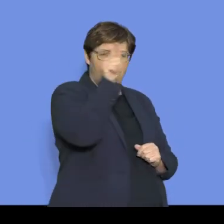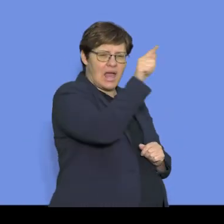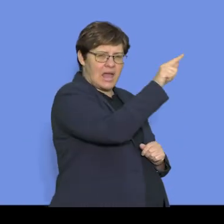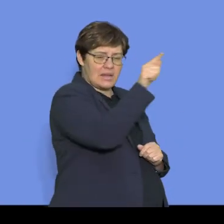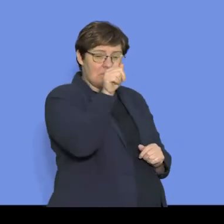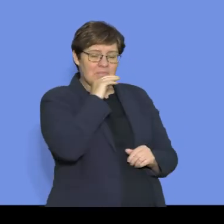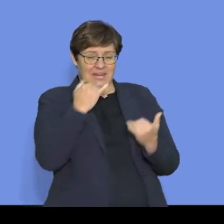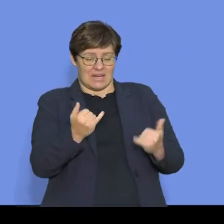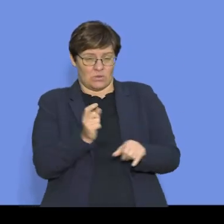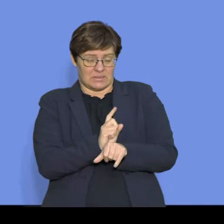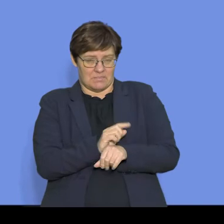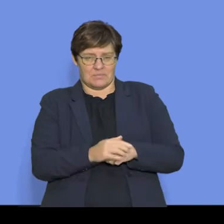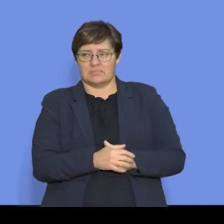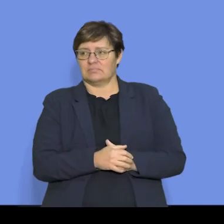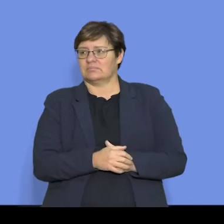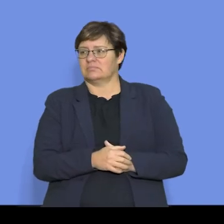top,